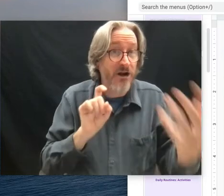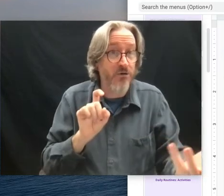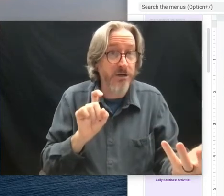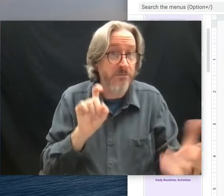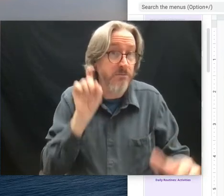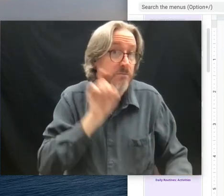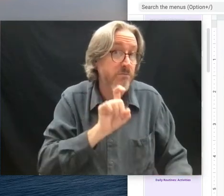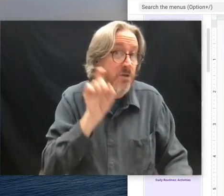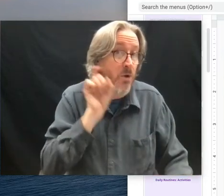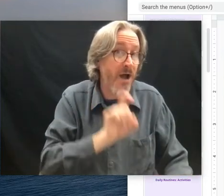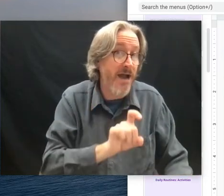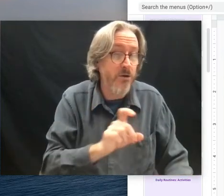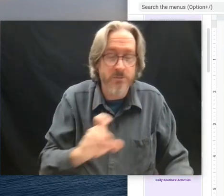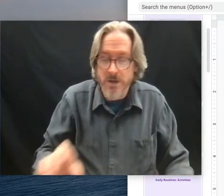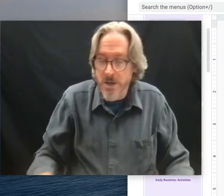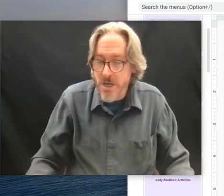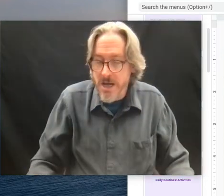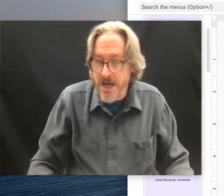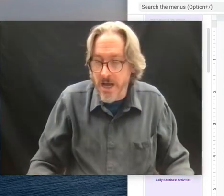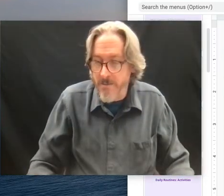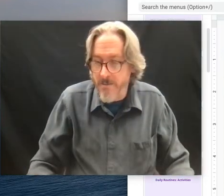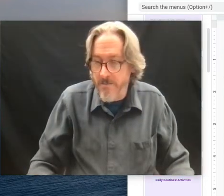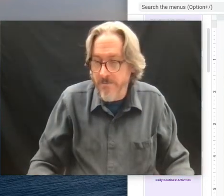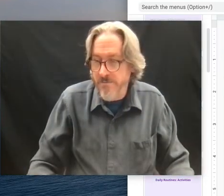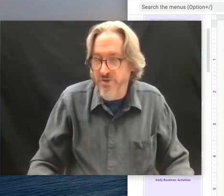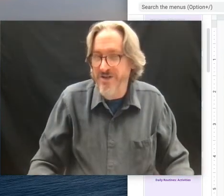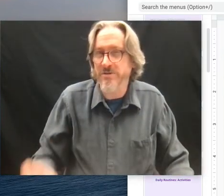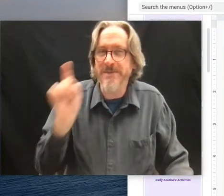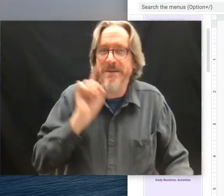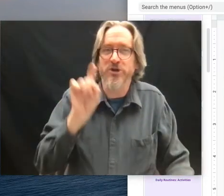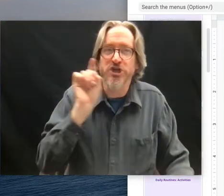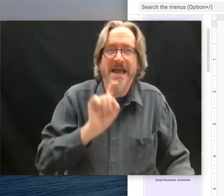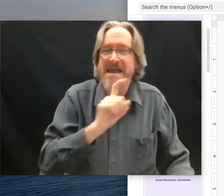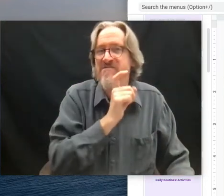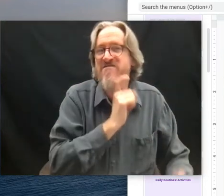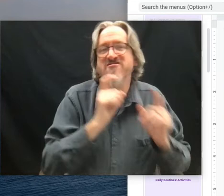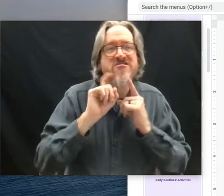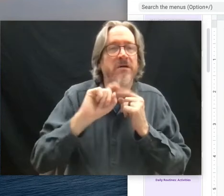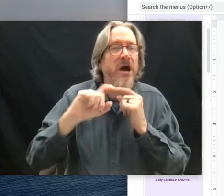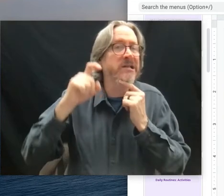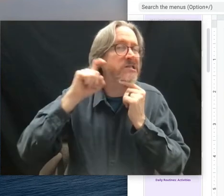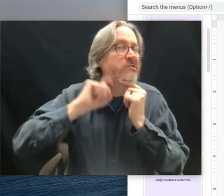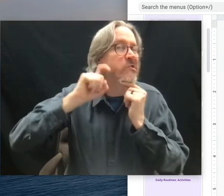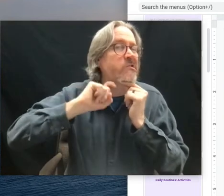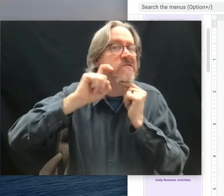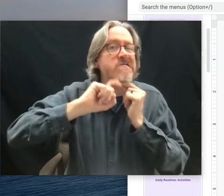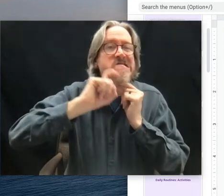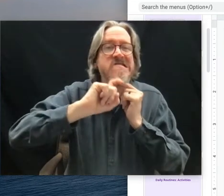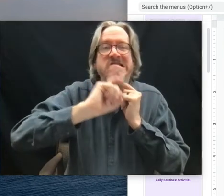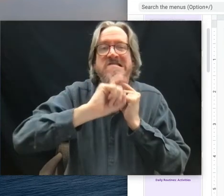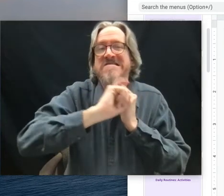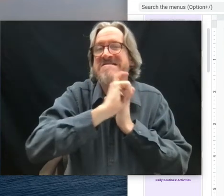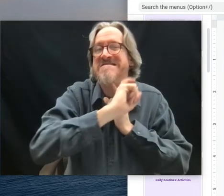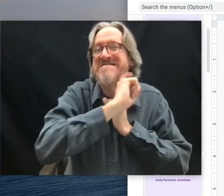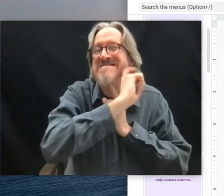for Akron, Ohio. So I don't see people shave unless they're like,